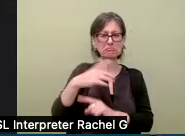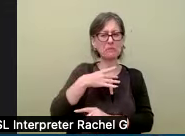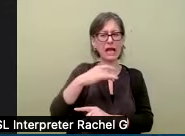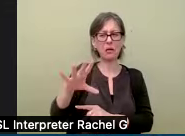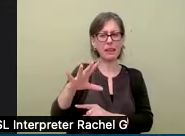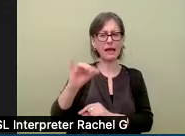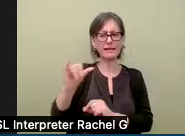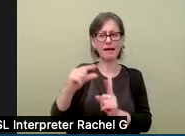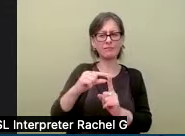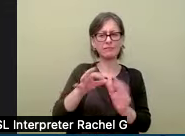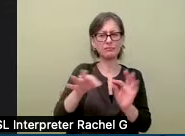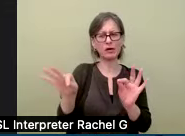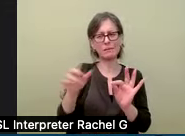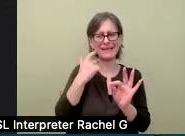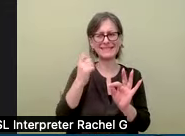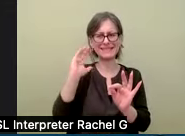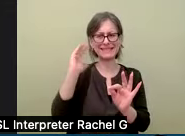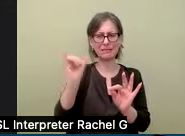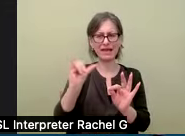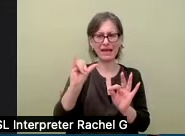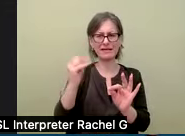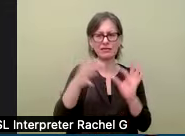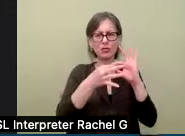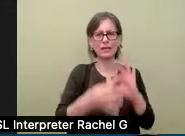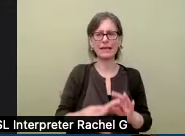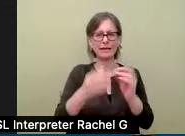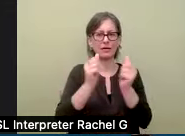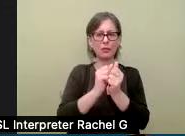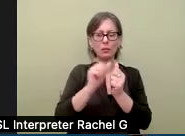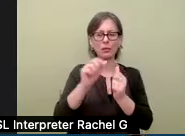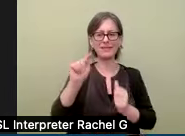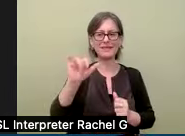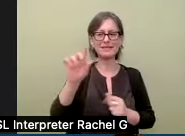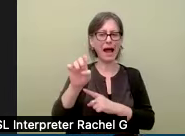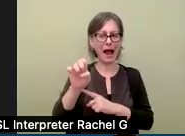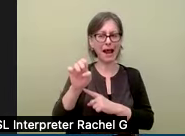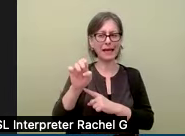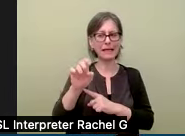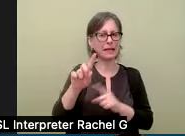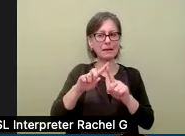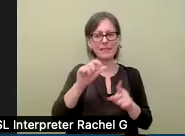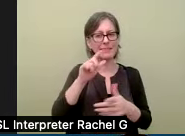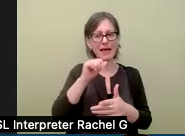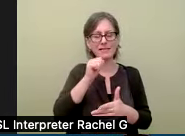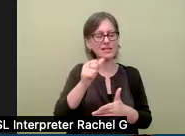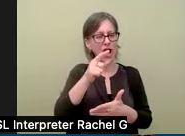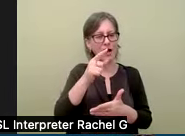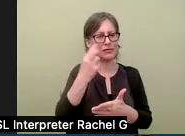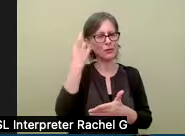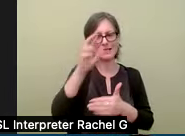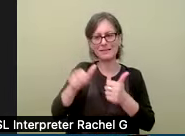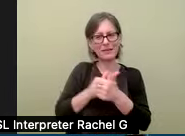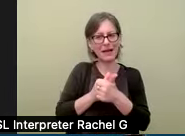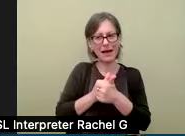it makes it seem like there's something related to tides that are driving the generation of tsunami, and that's not the